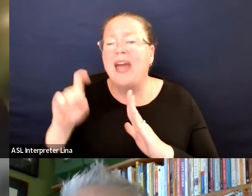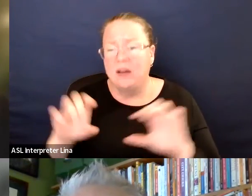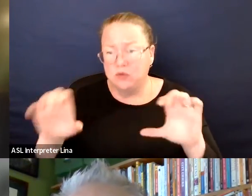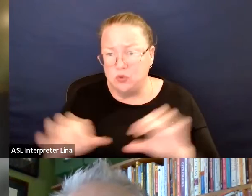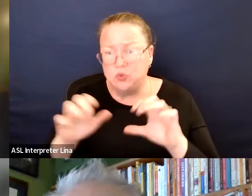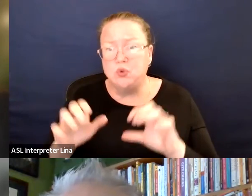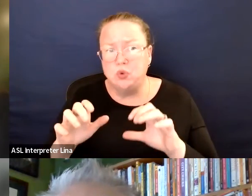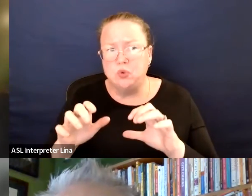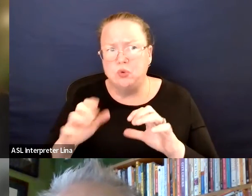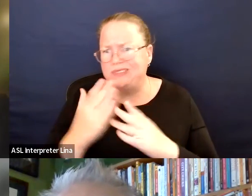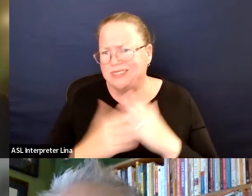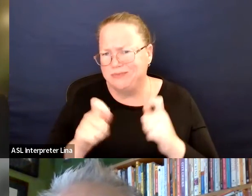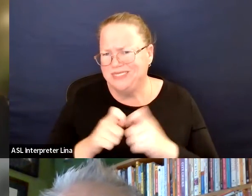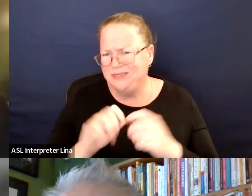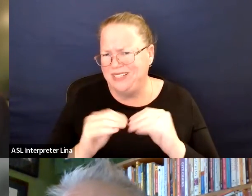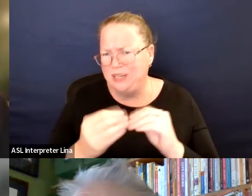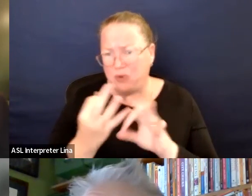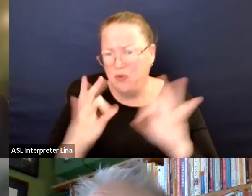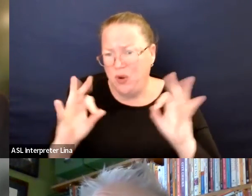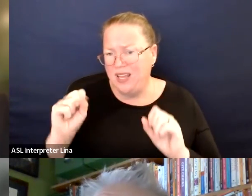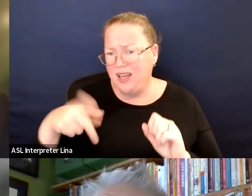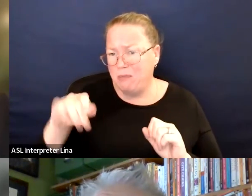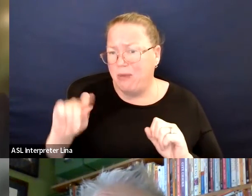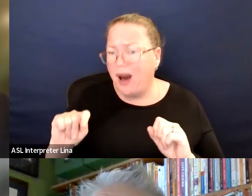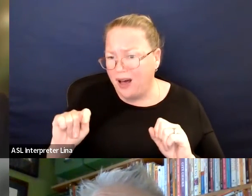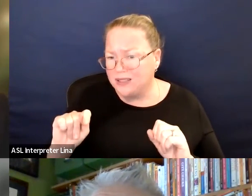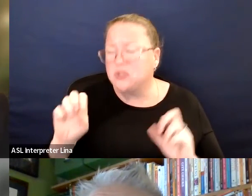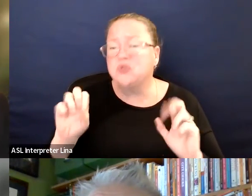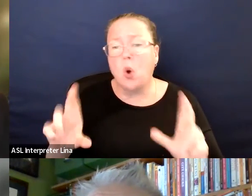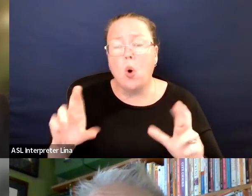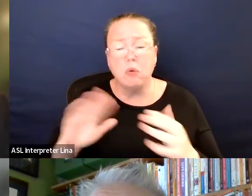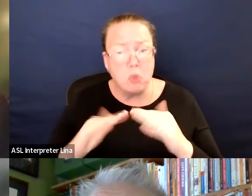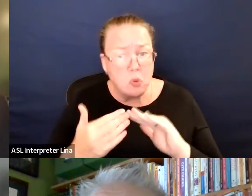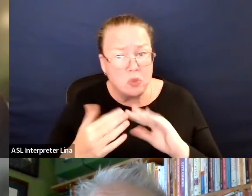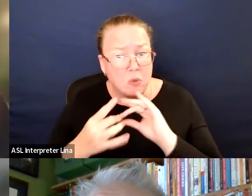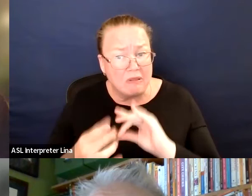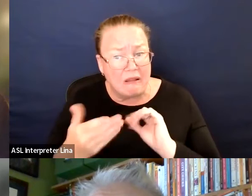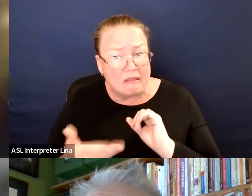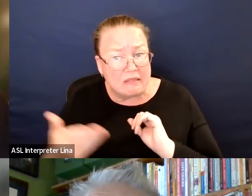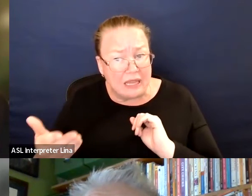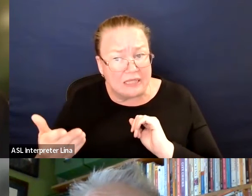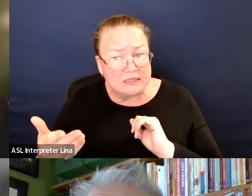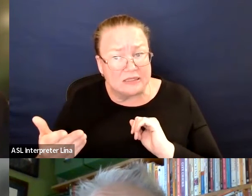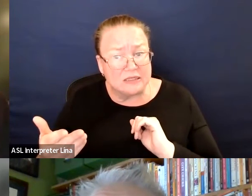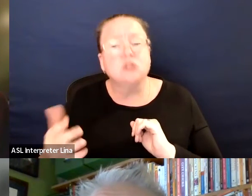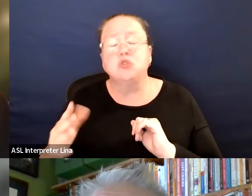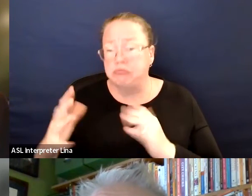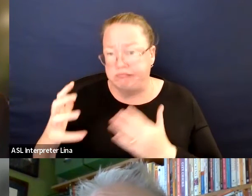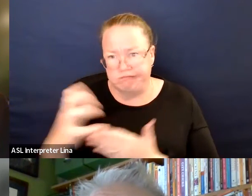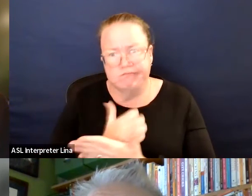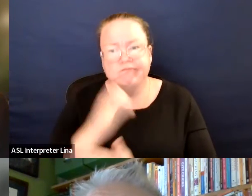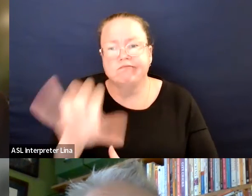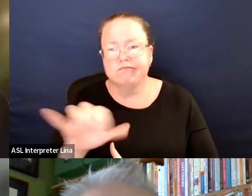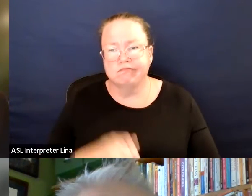so many like free spots or community related things. So take advantage of